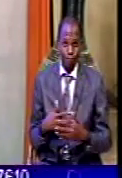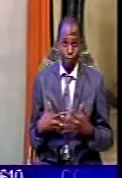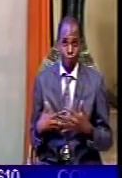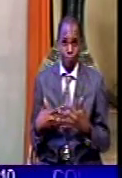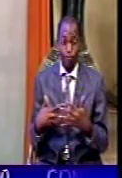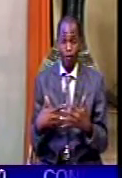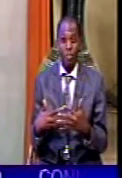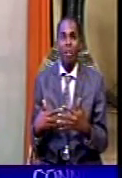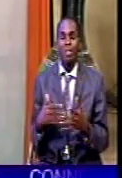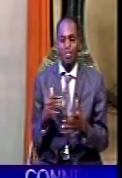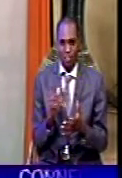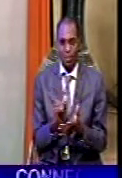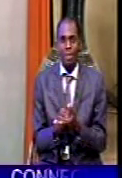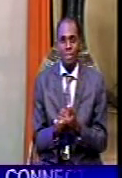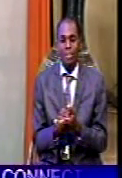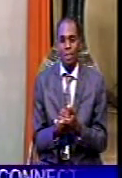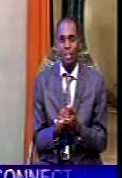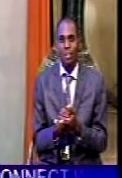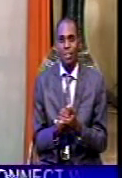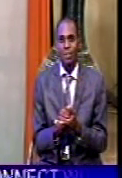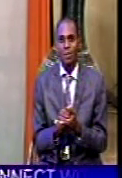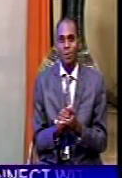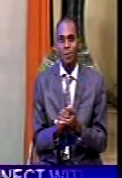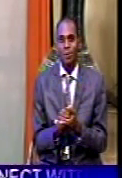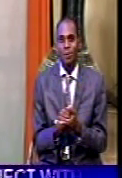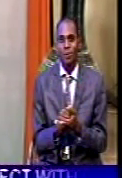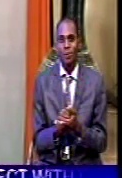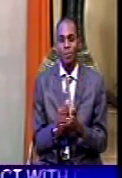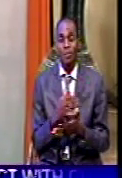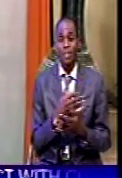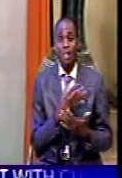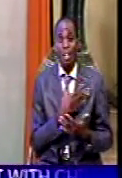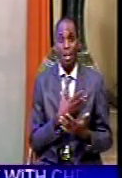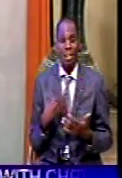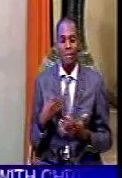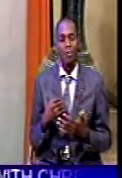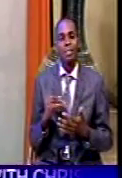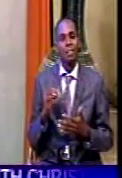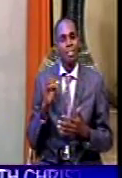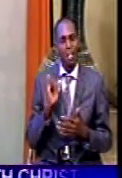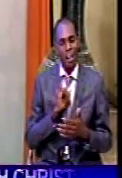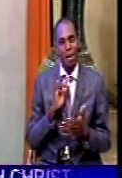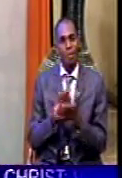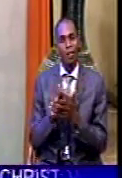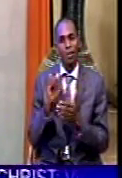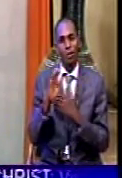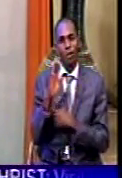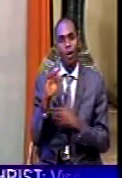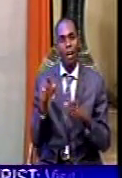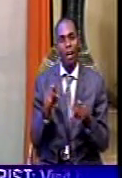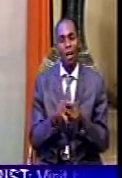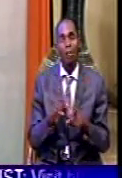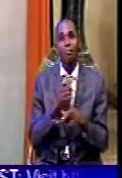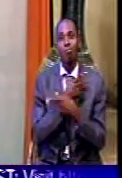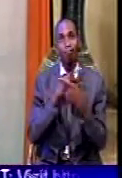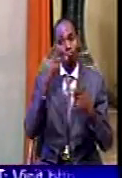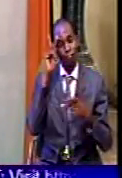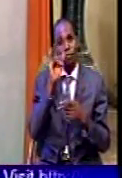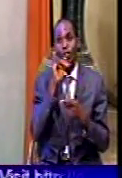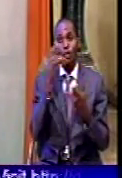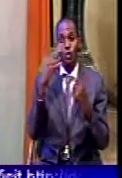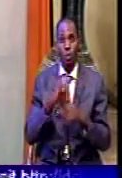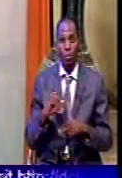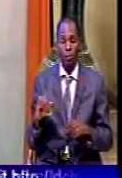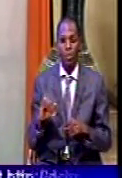in. As I entered, I was sitting somewhere in front there, and I was listening to testimonies. After the testimonies, we